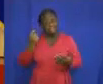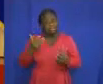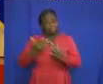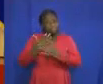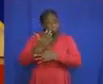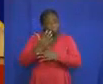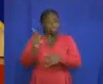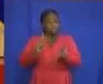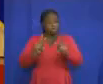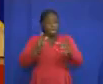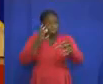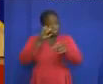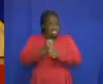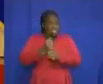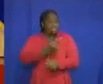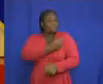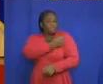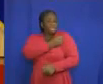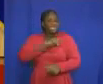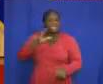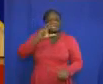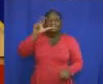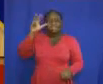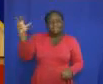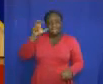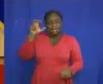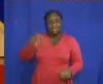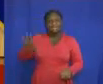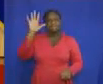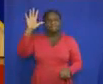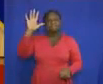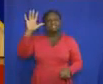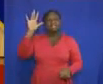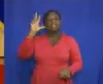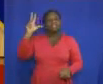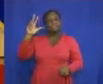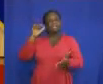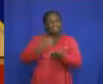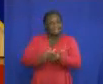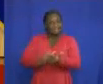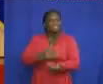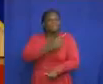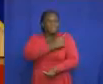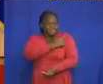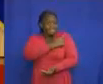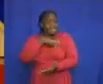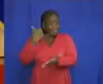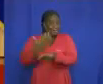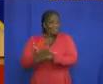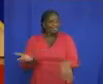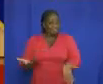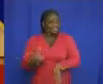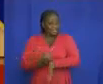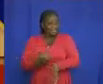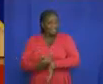an additional 350,000 doses of AstraZeneca vaccines. These